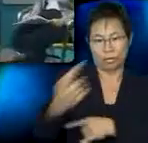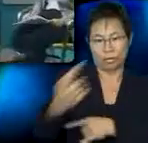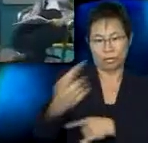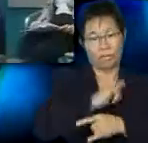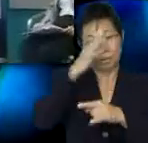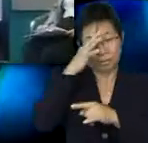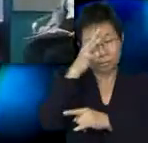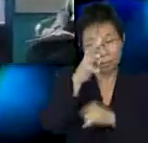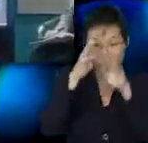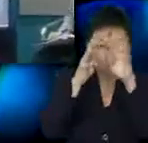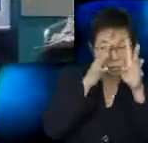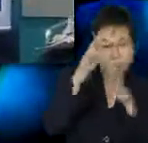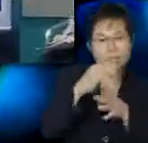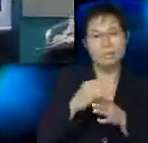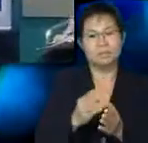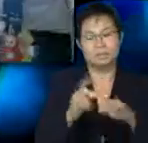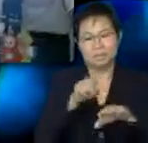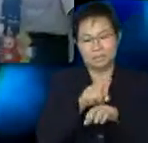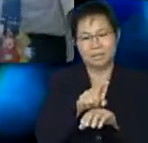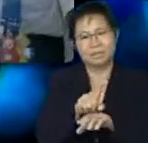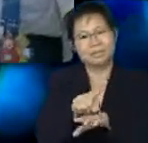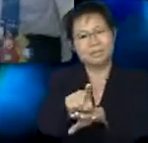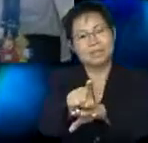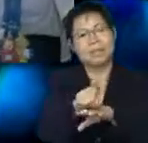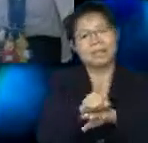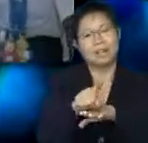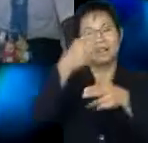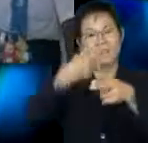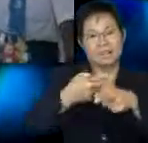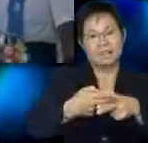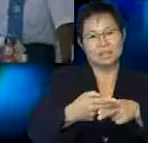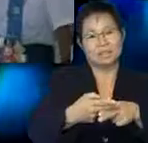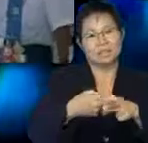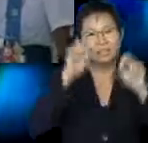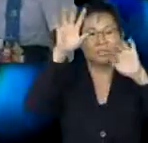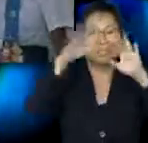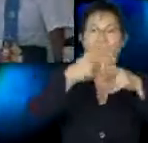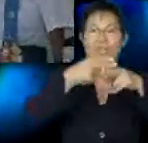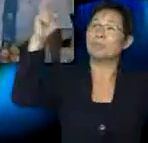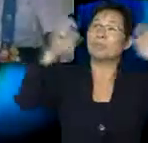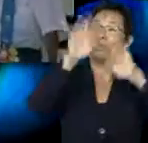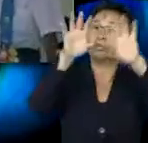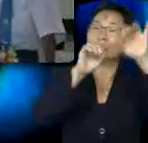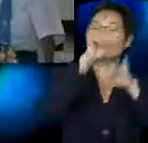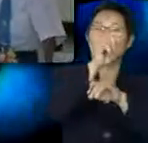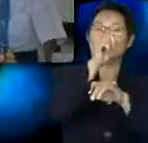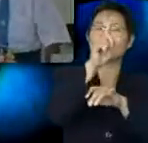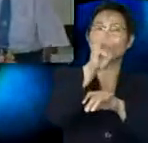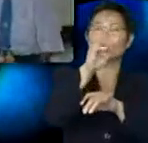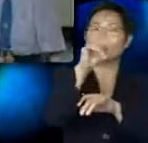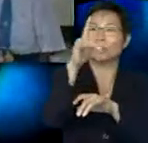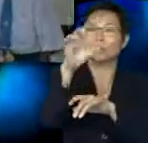my creation is a submarine, and I have named it the Twinkle Submarine. To